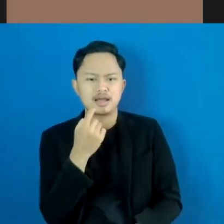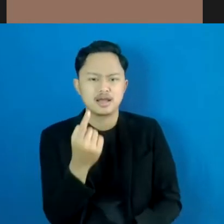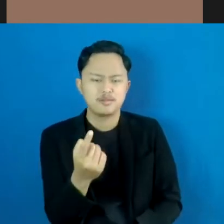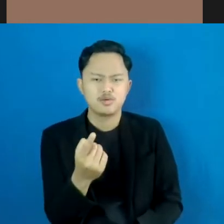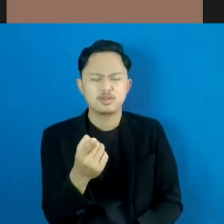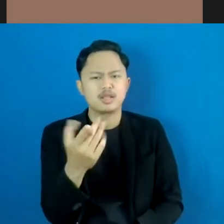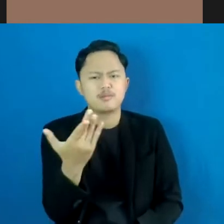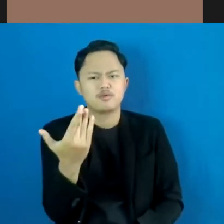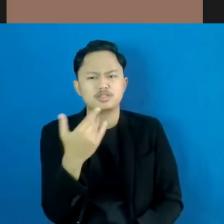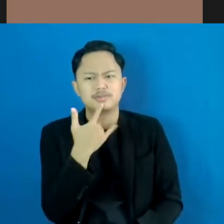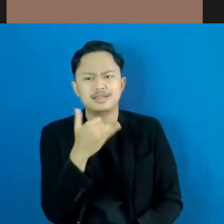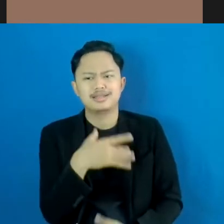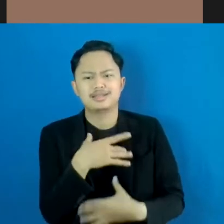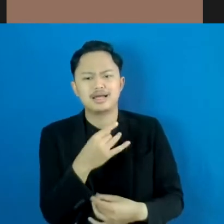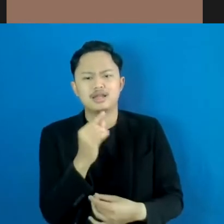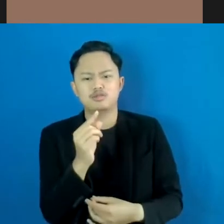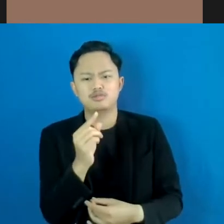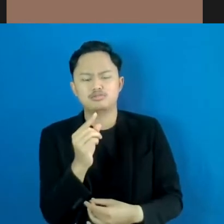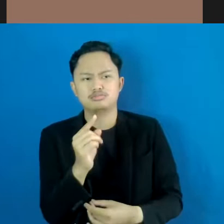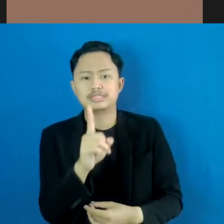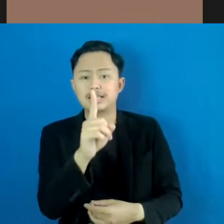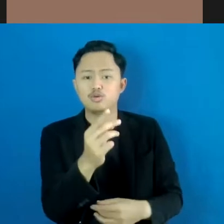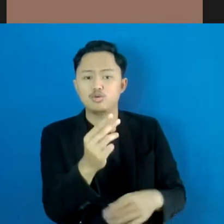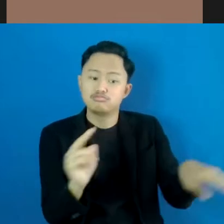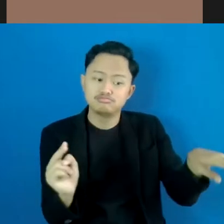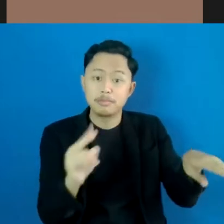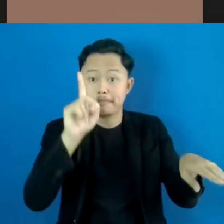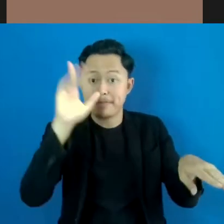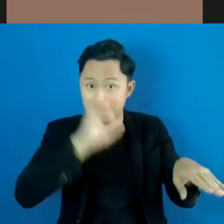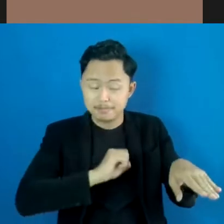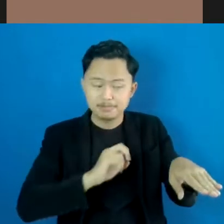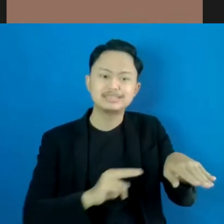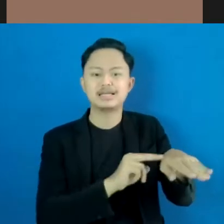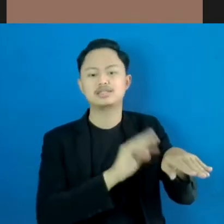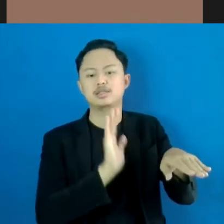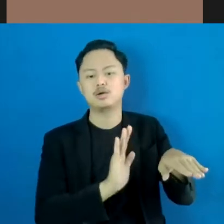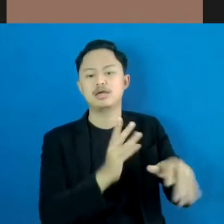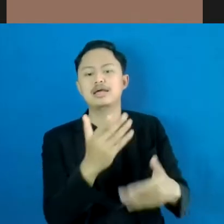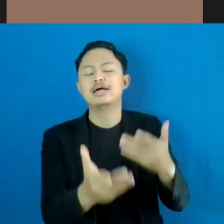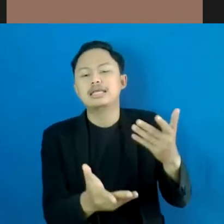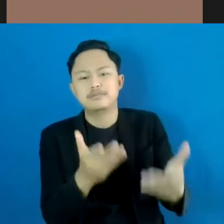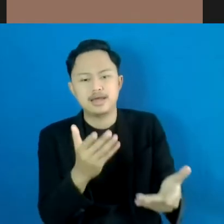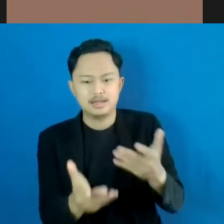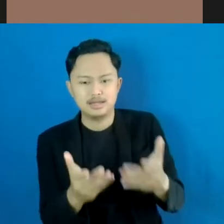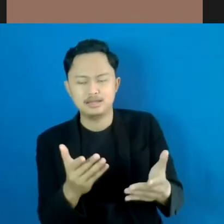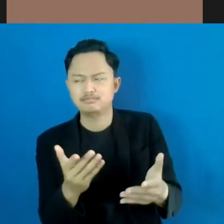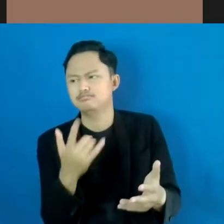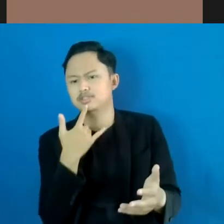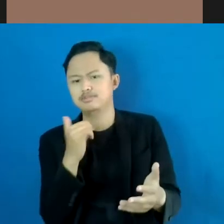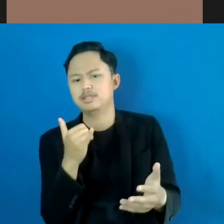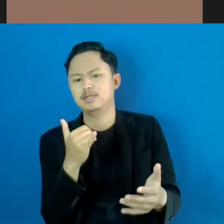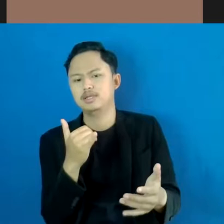to use the overnight charging only for your bus operation instead of going like for